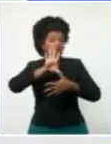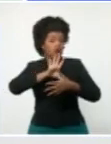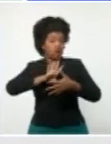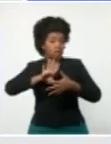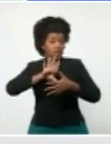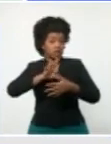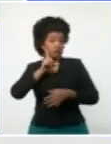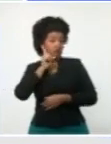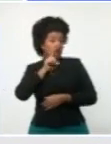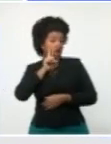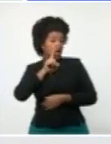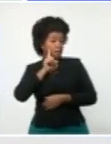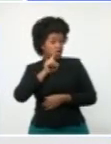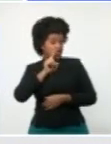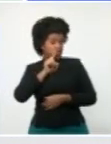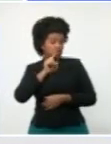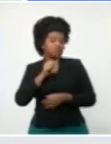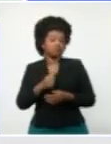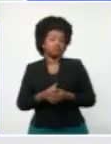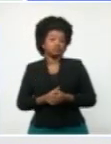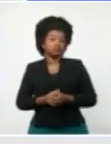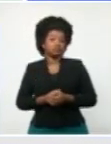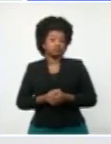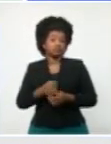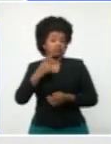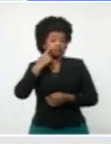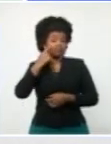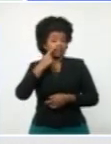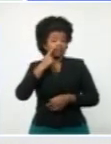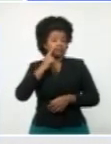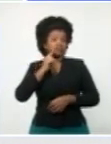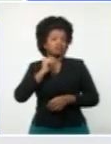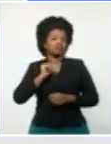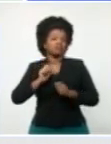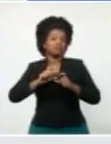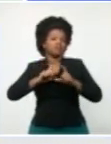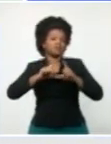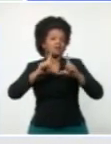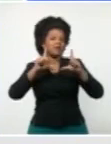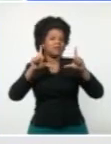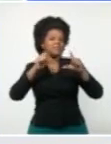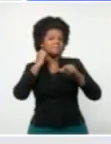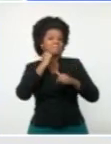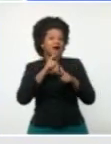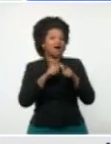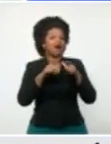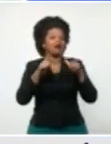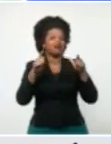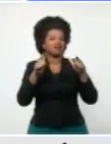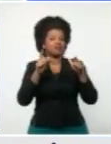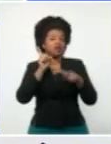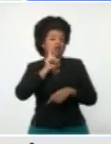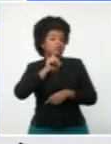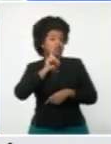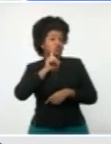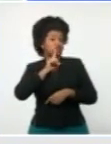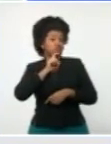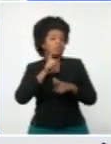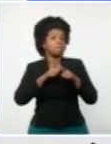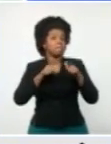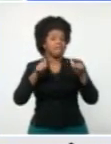how it has been increasing, and now it represents